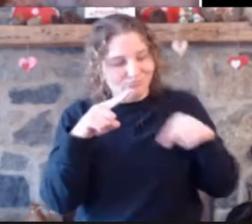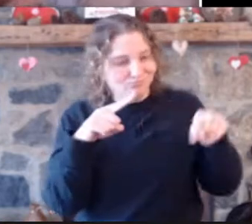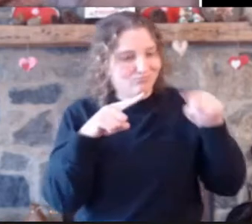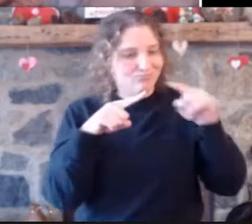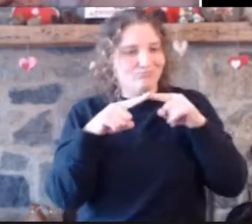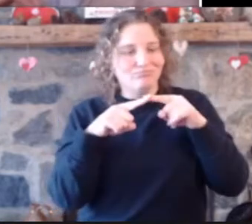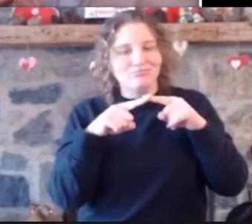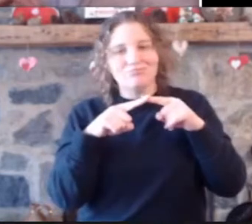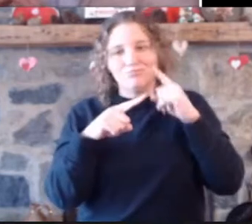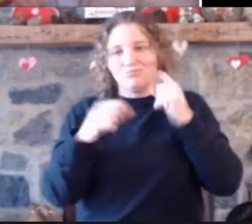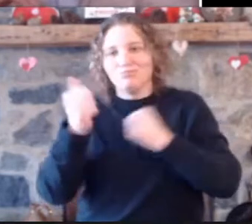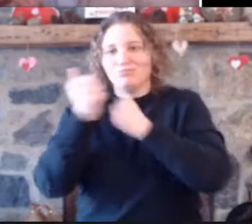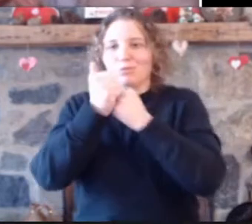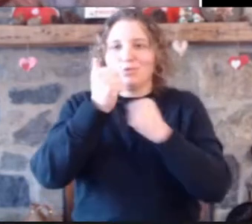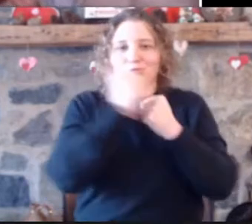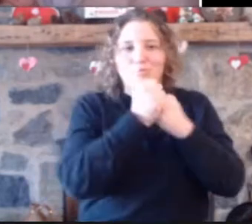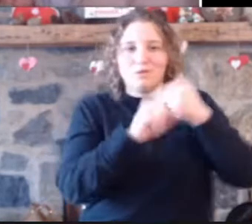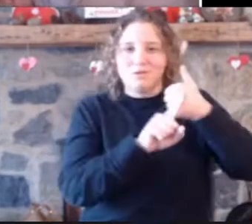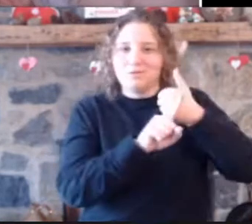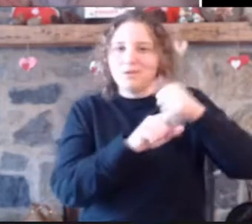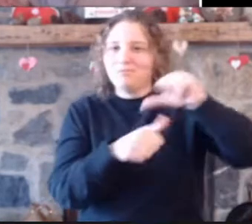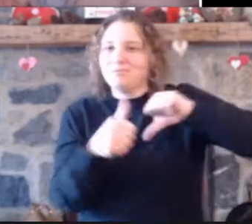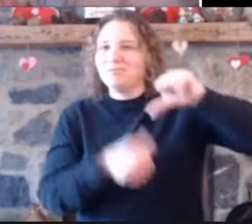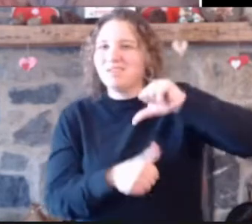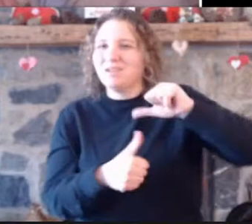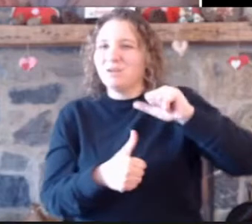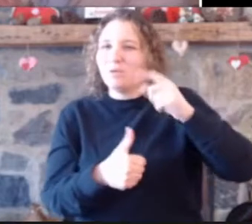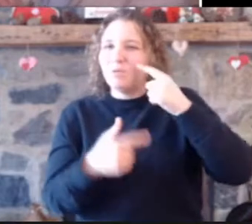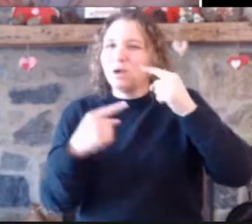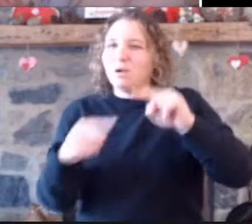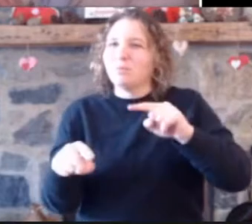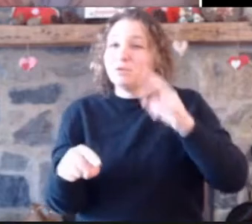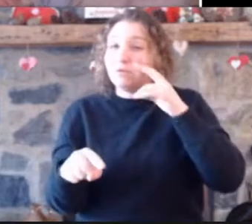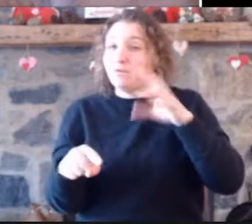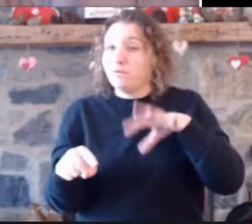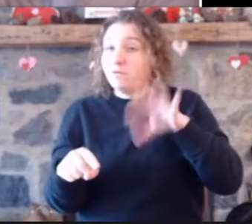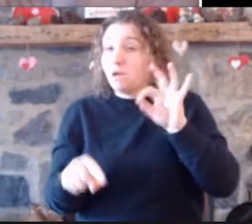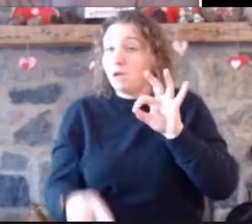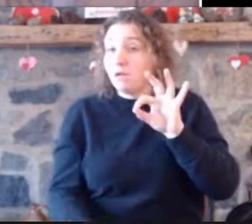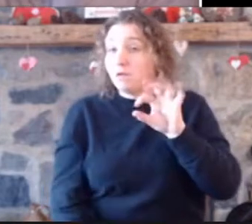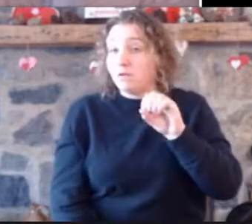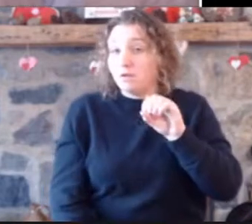dates the fossil. So what happens when you find one of those fossils still alive?